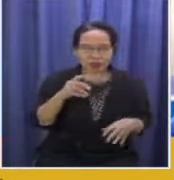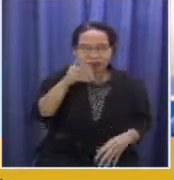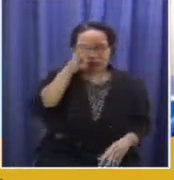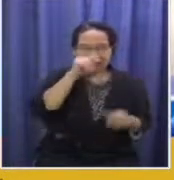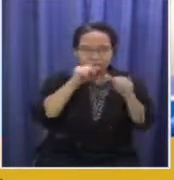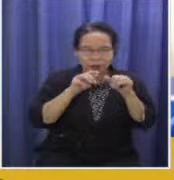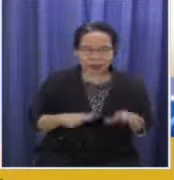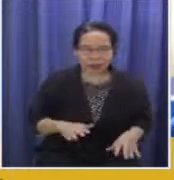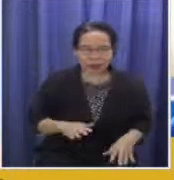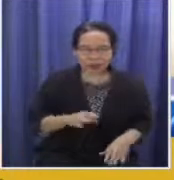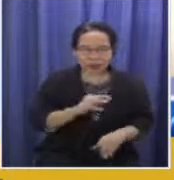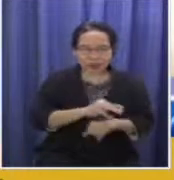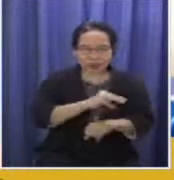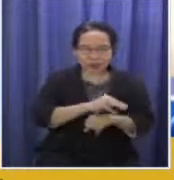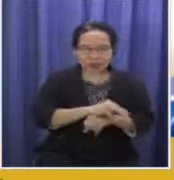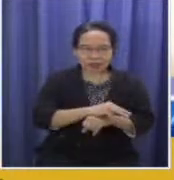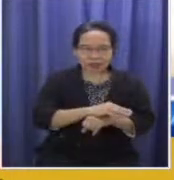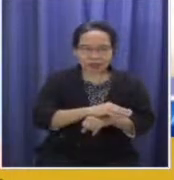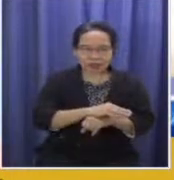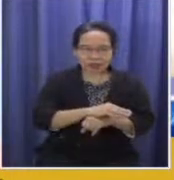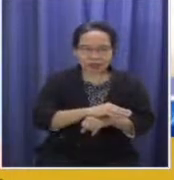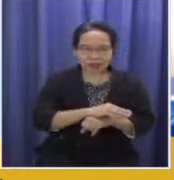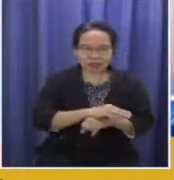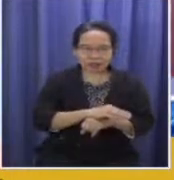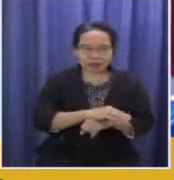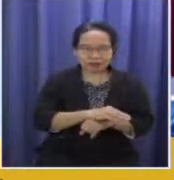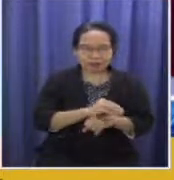you and your ministry, and also all.